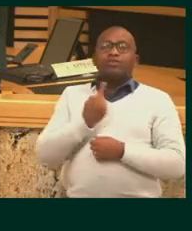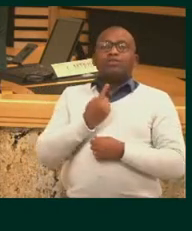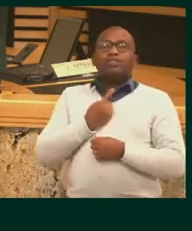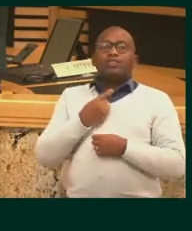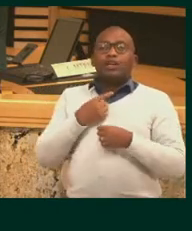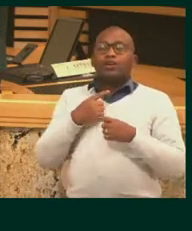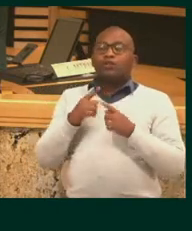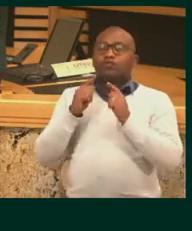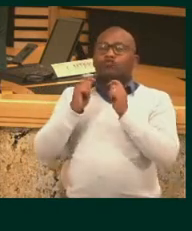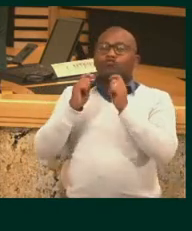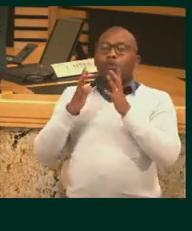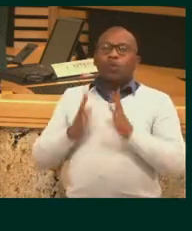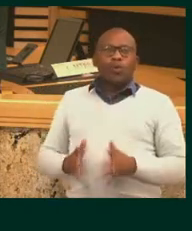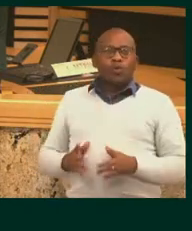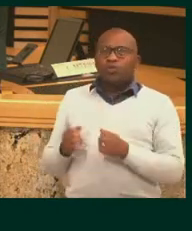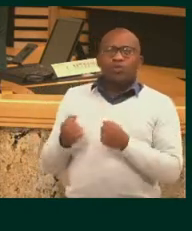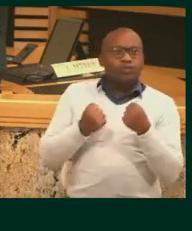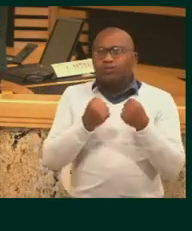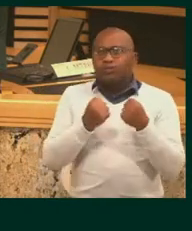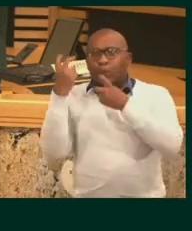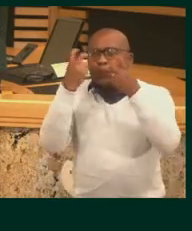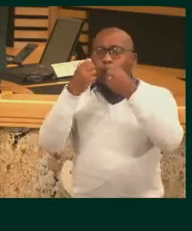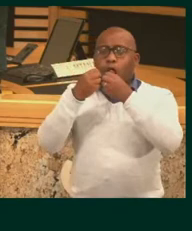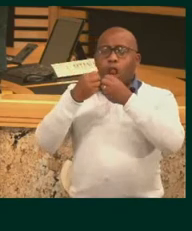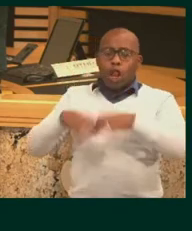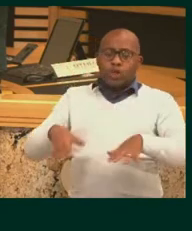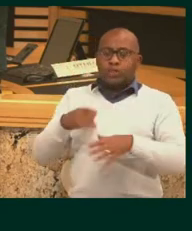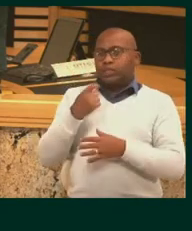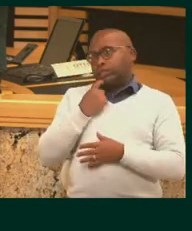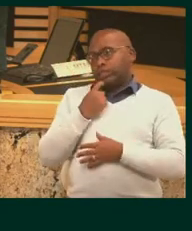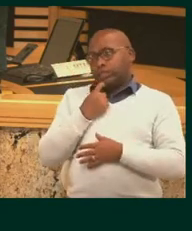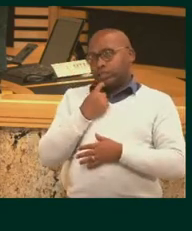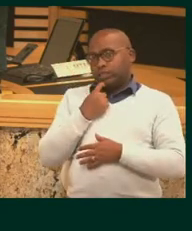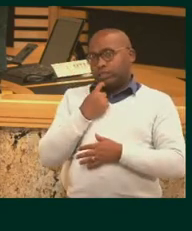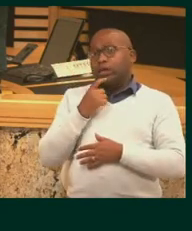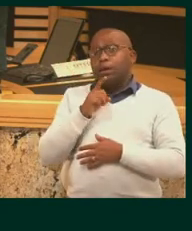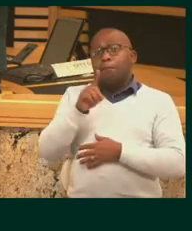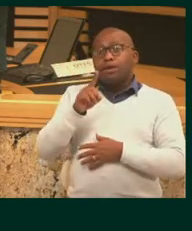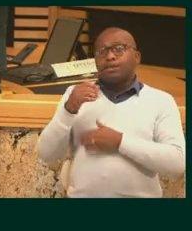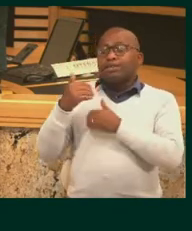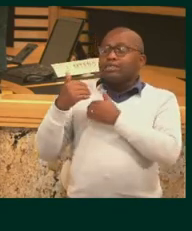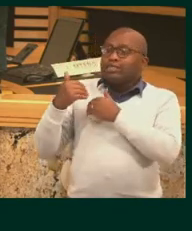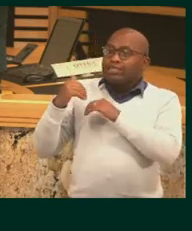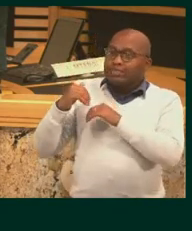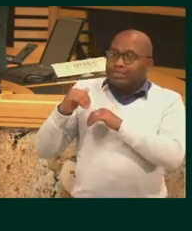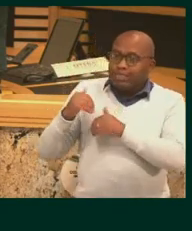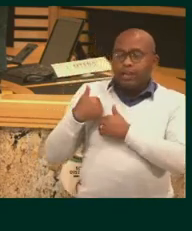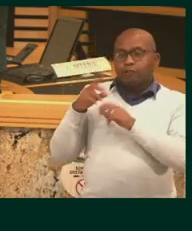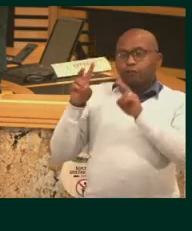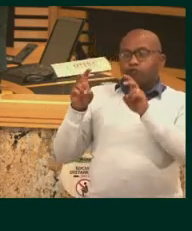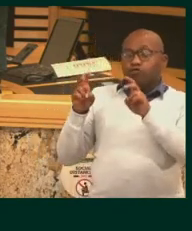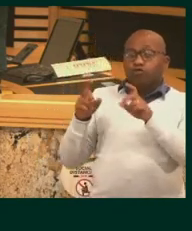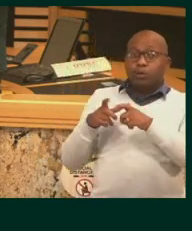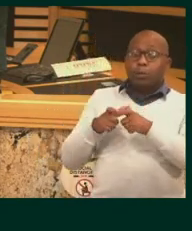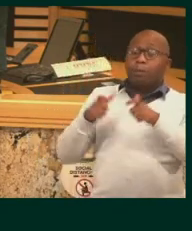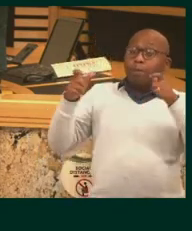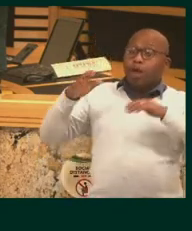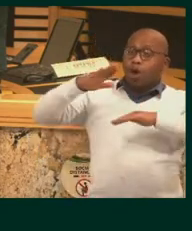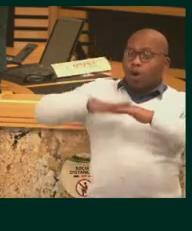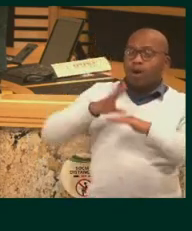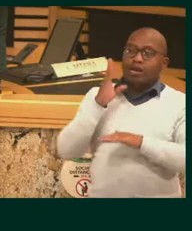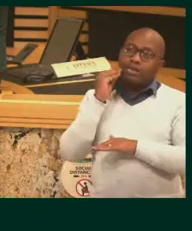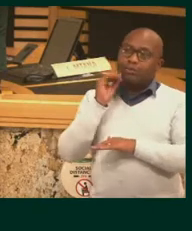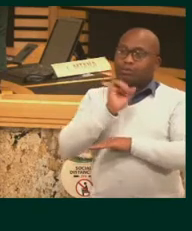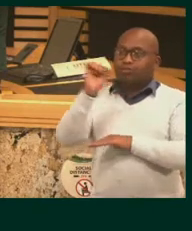impromptu visits to attractions safety plays a very important role in the visitor's experience in the establishment of a destination's